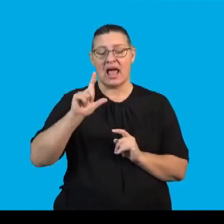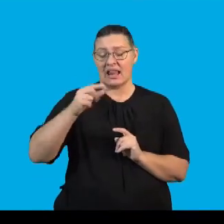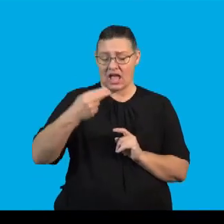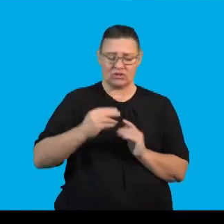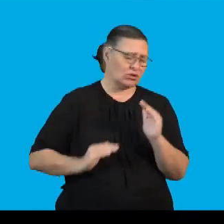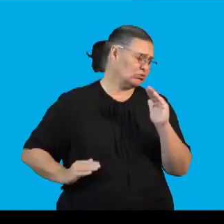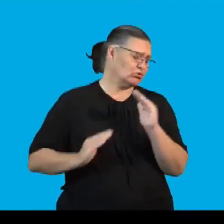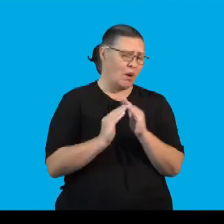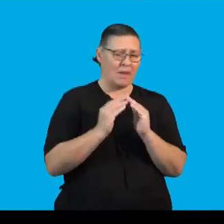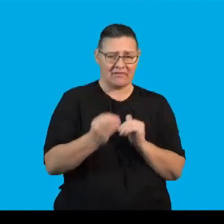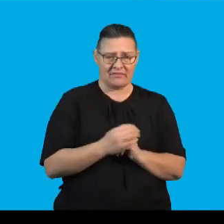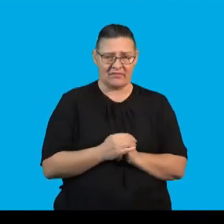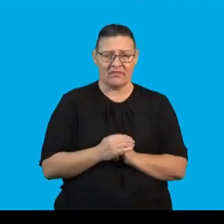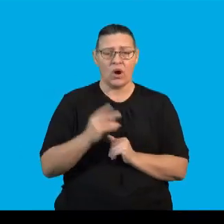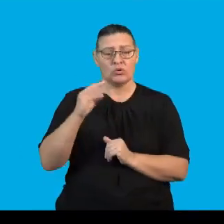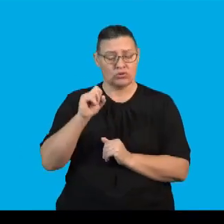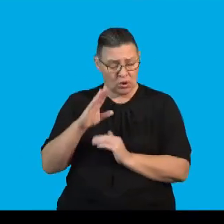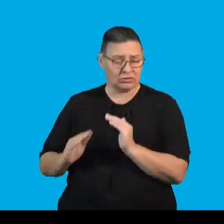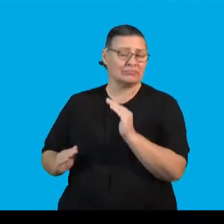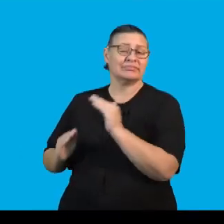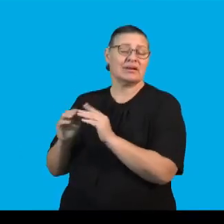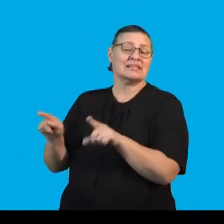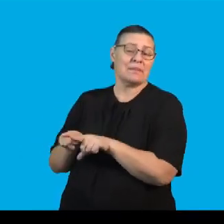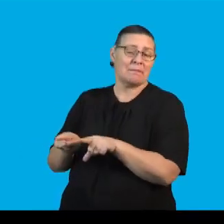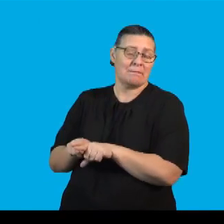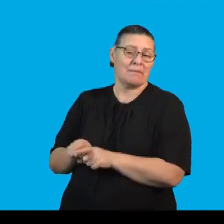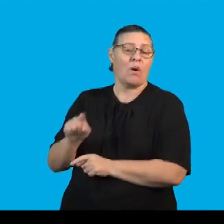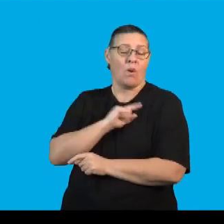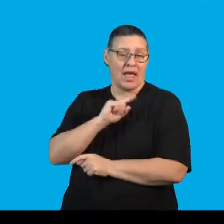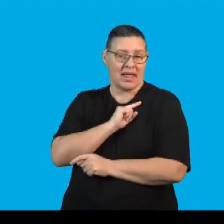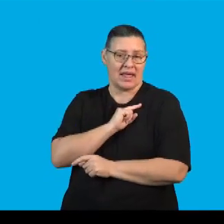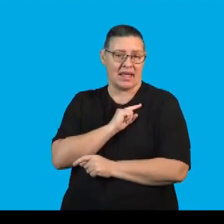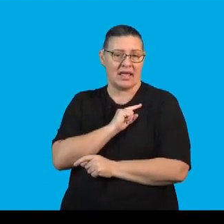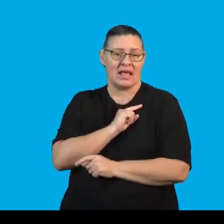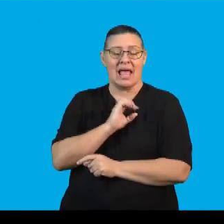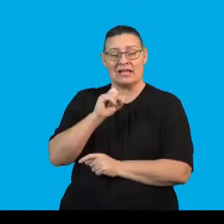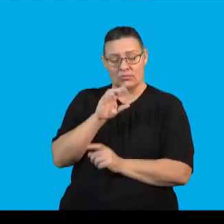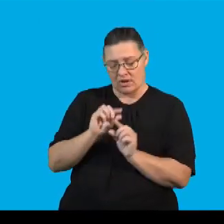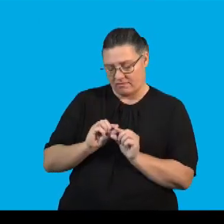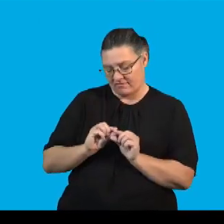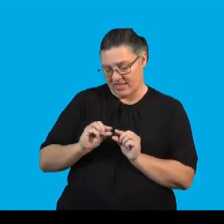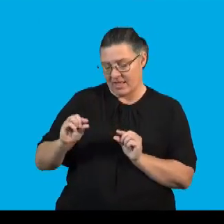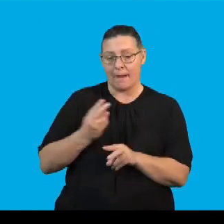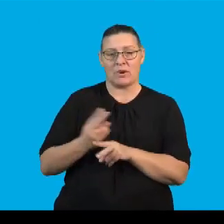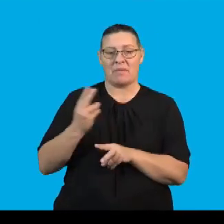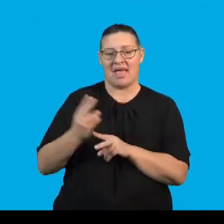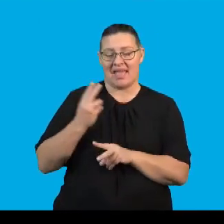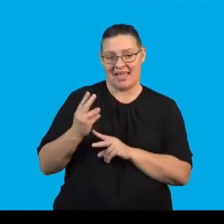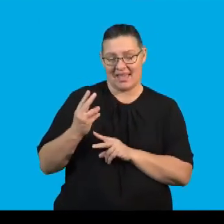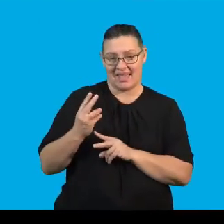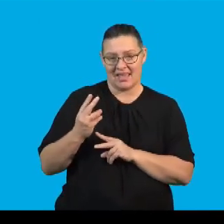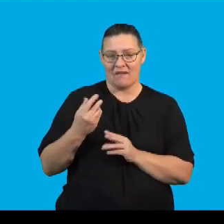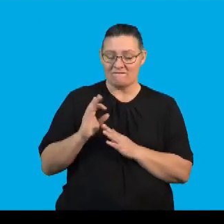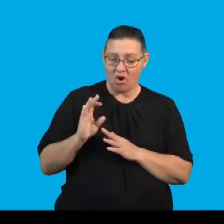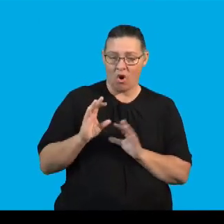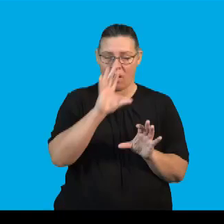its peak. And estrogen also, because it is secreted, the endometrium is being prepared.